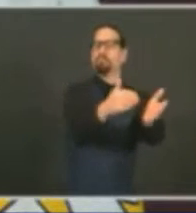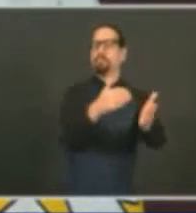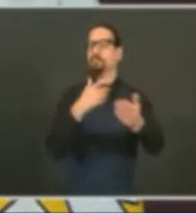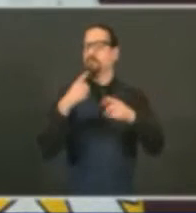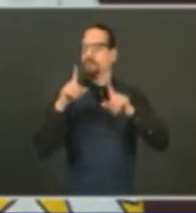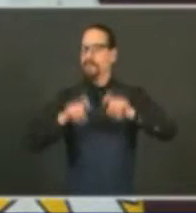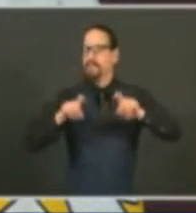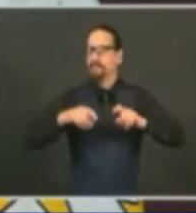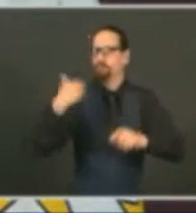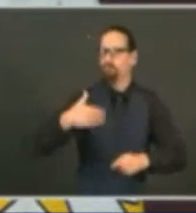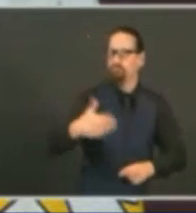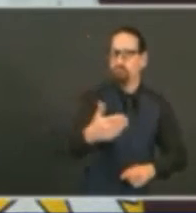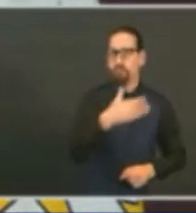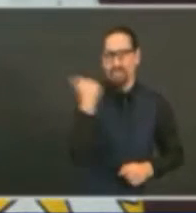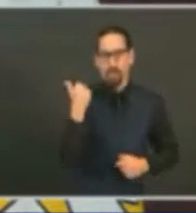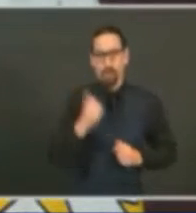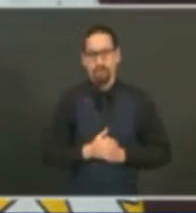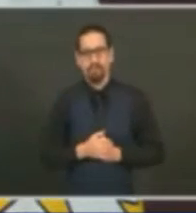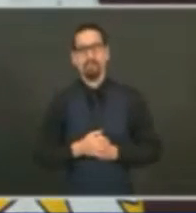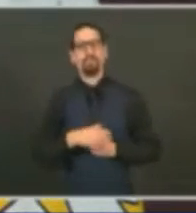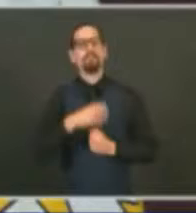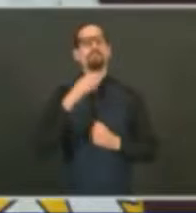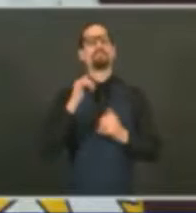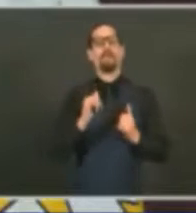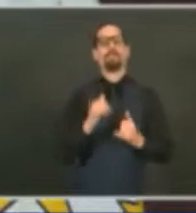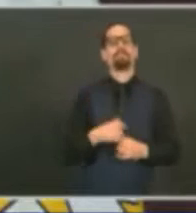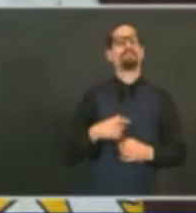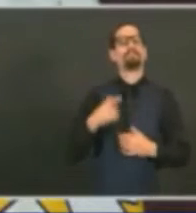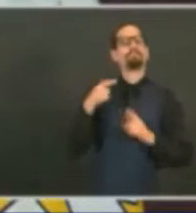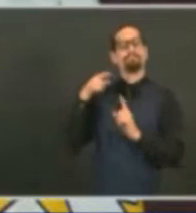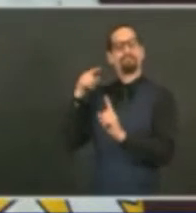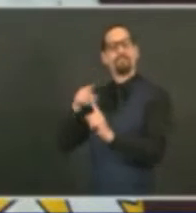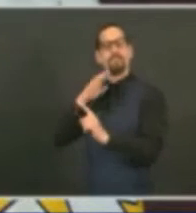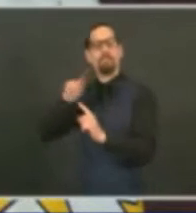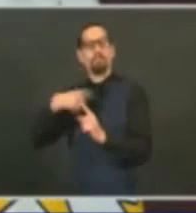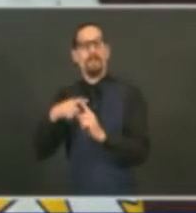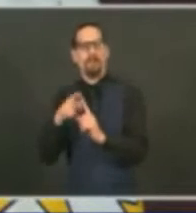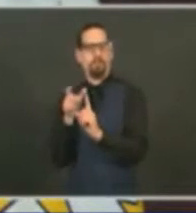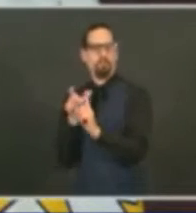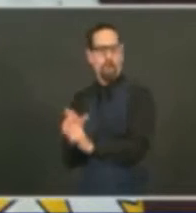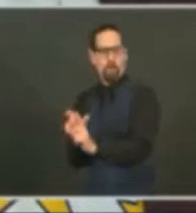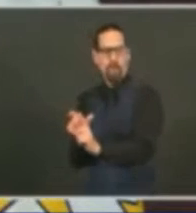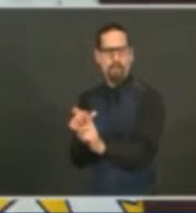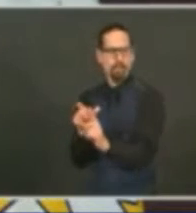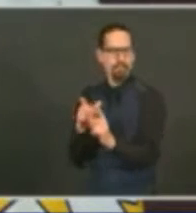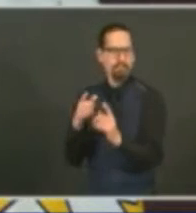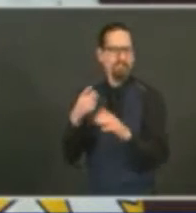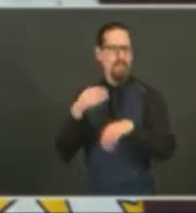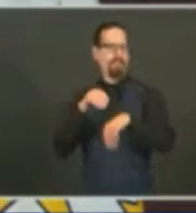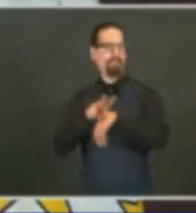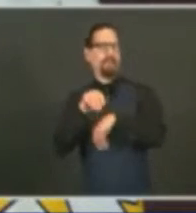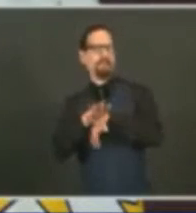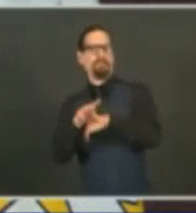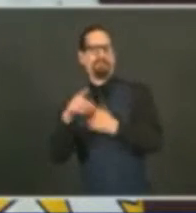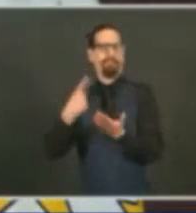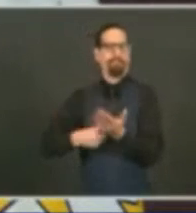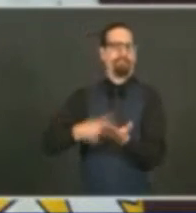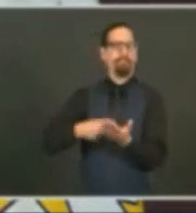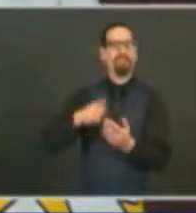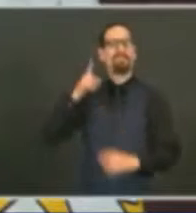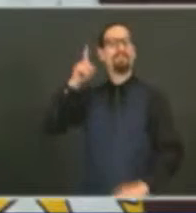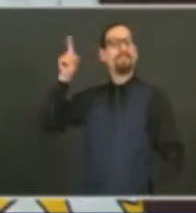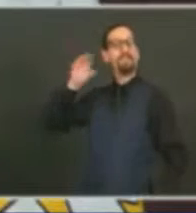to raise is about quarantine guidance. Just to touch on that quickly, the CDC has